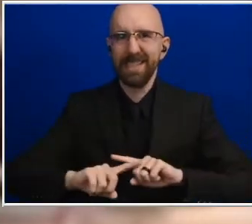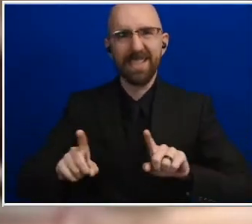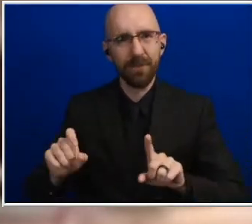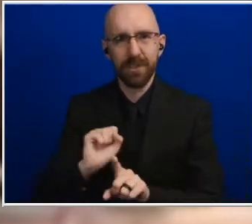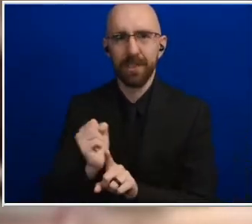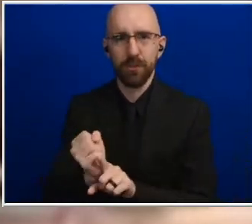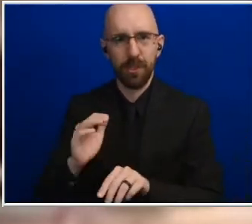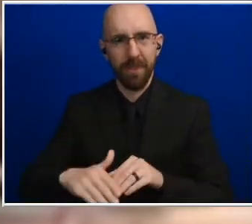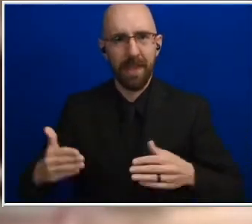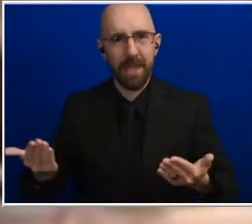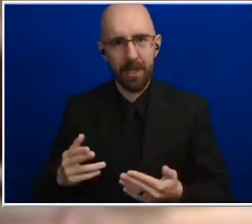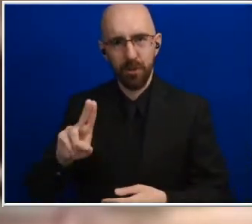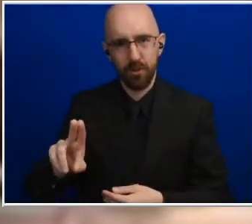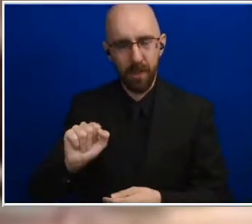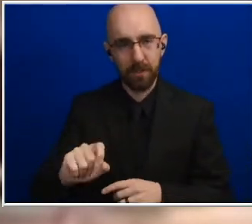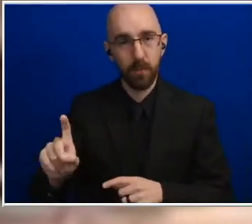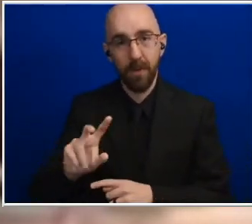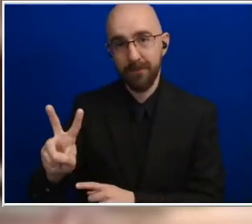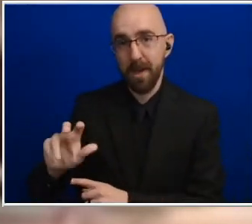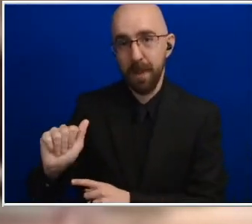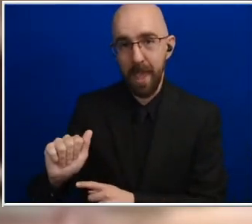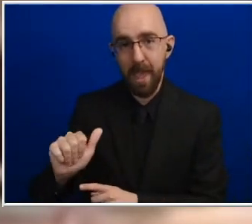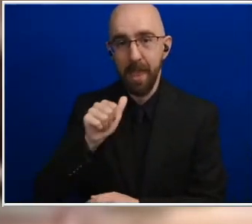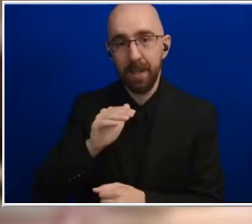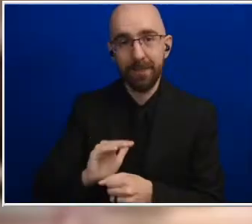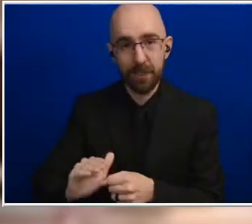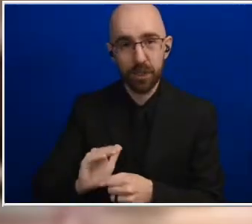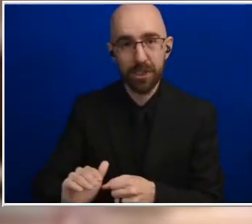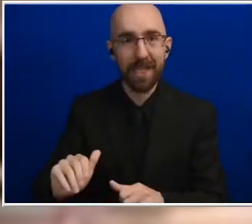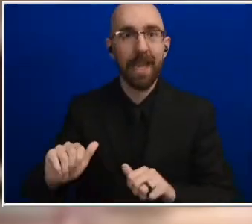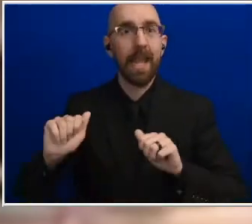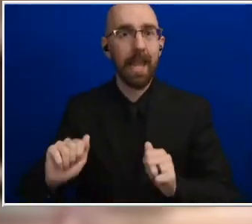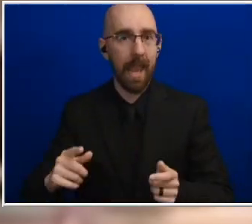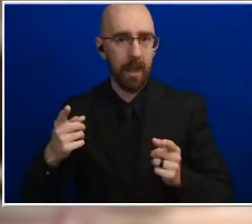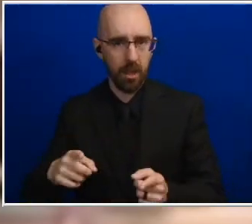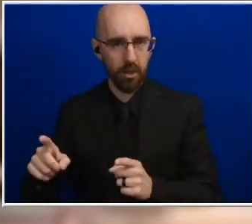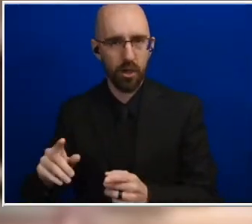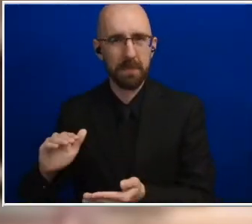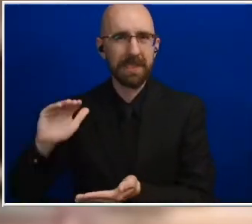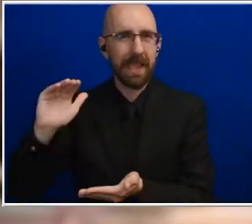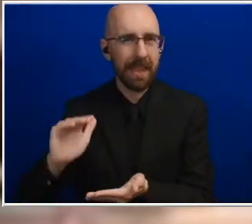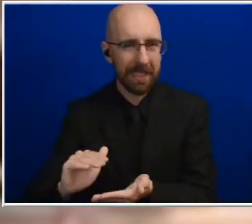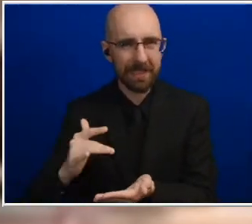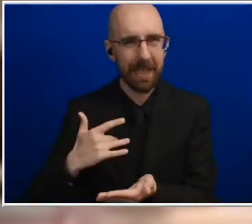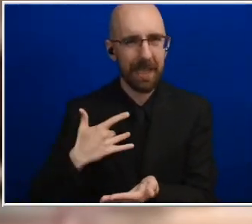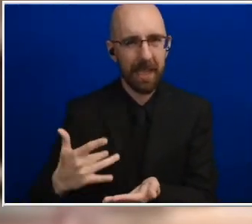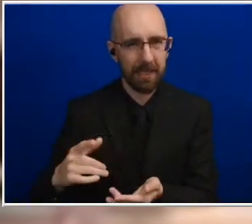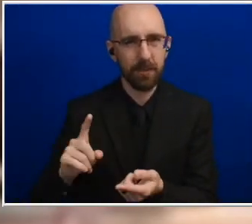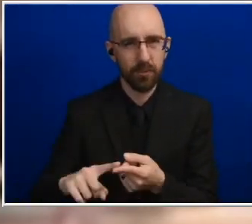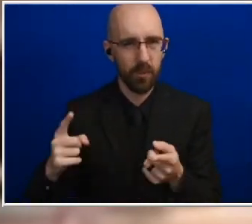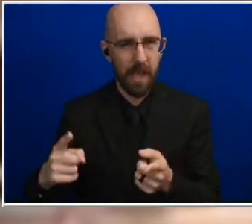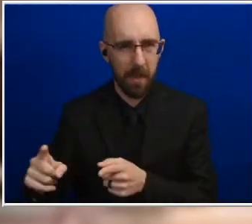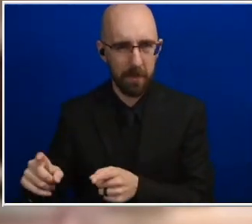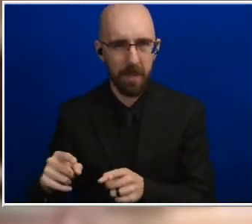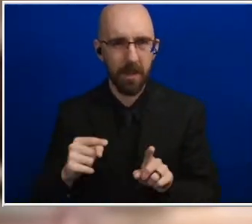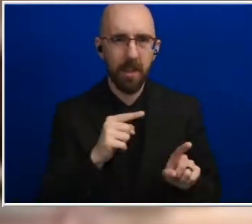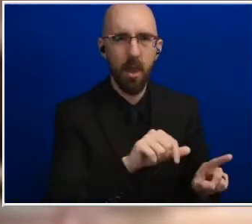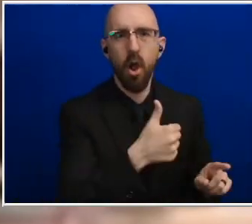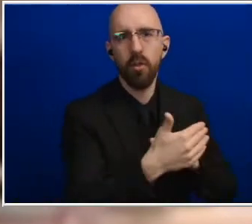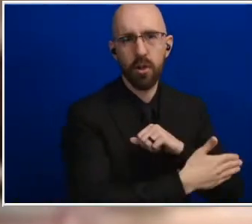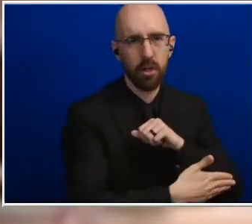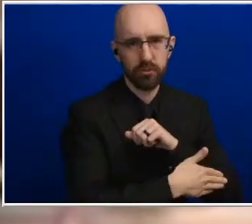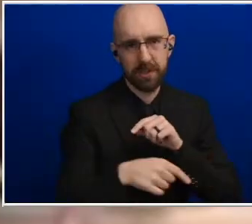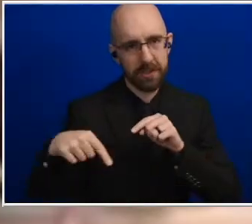U.S., where vitamin A deficiency can occur, but is less likely to happen. Vitamin A is not